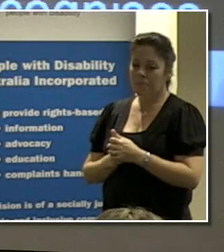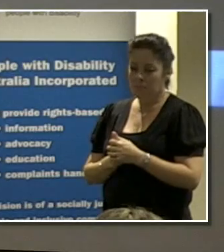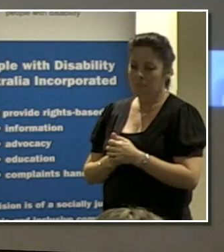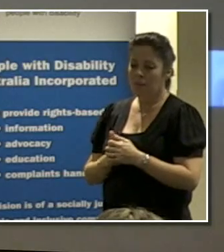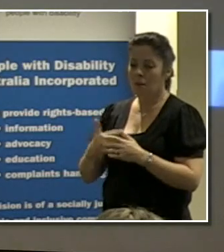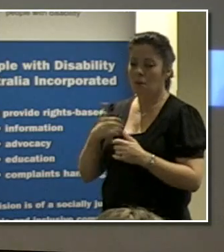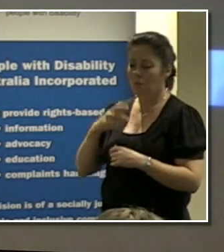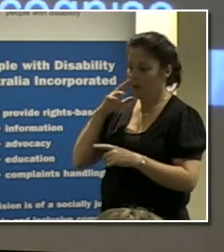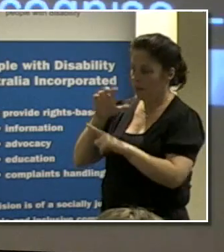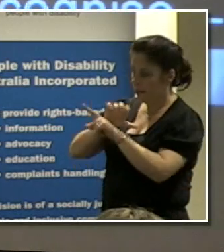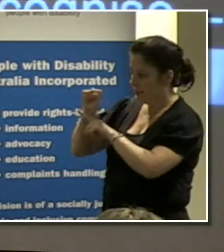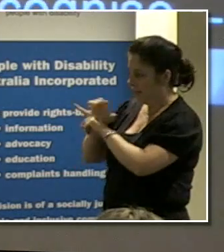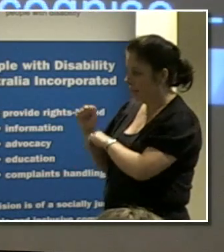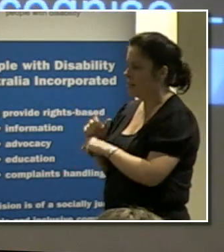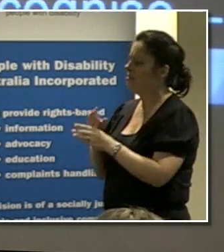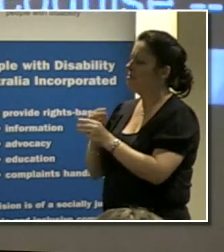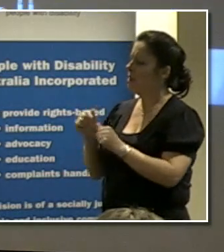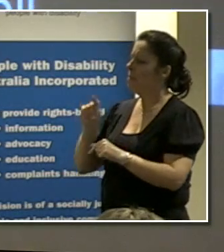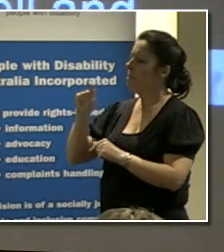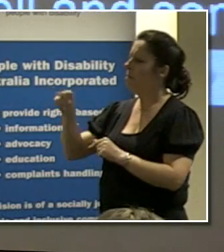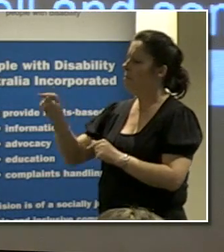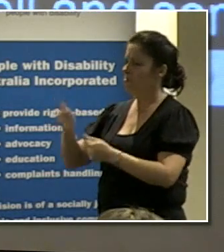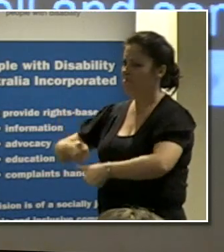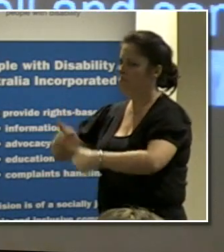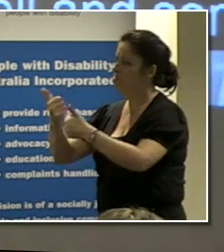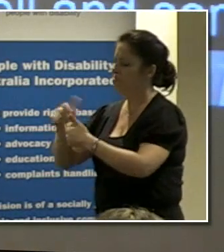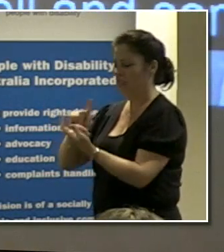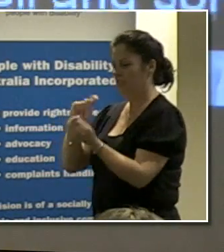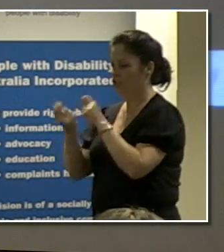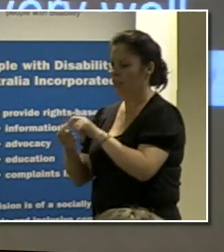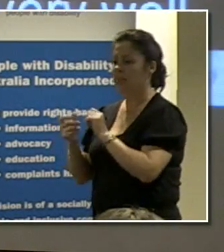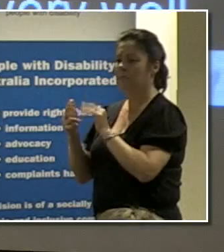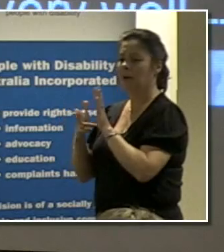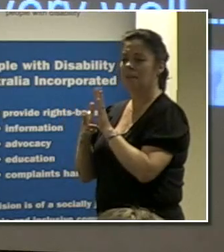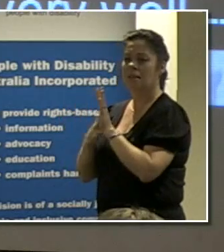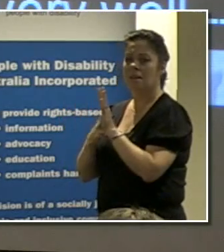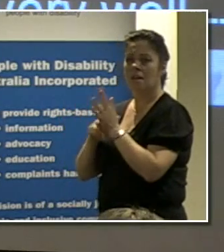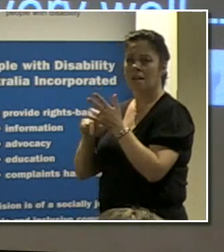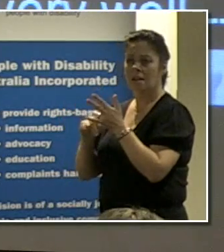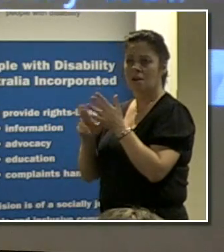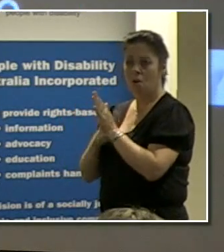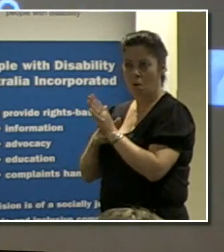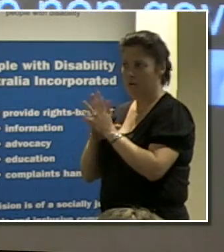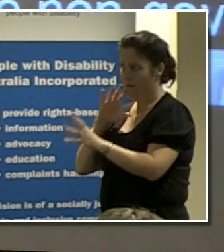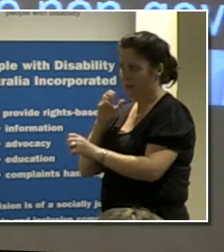some of them perhaps don't do it well, but nearly all of the non-government sector is